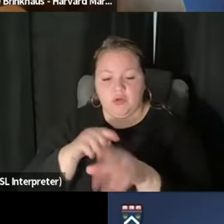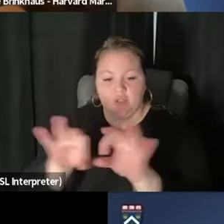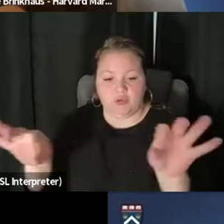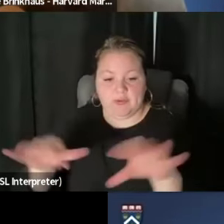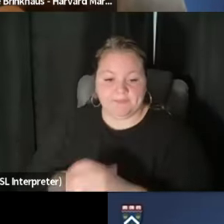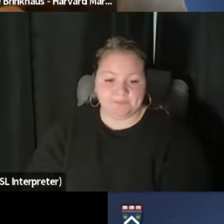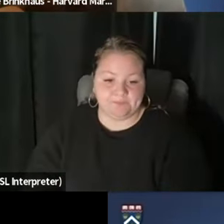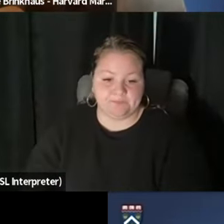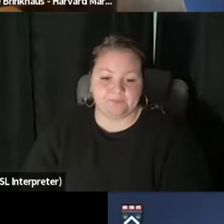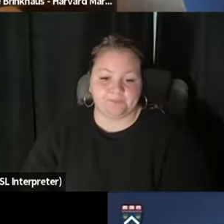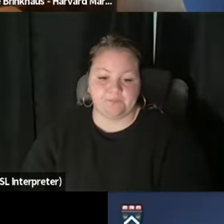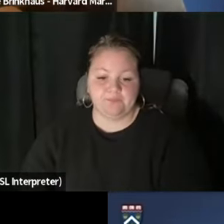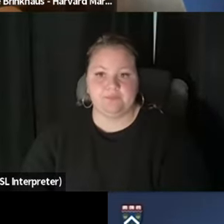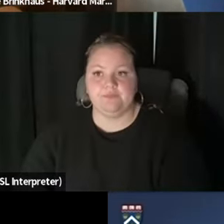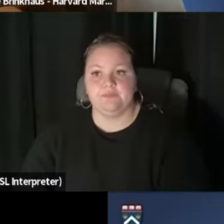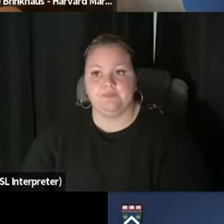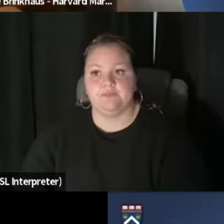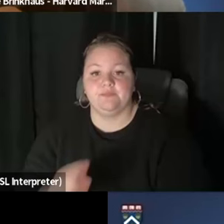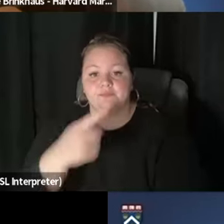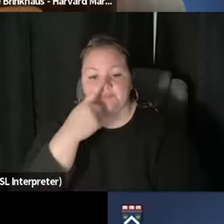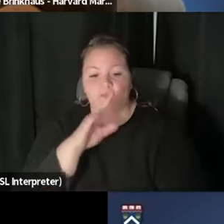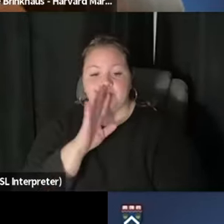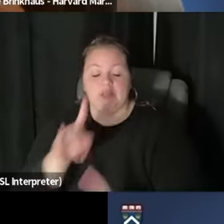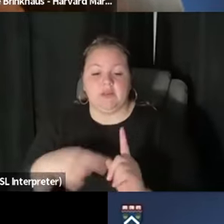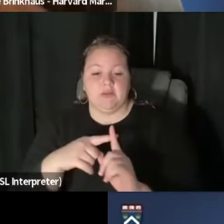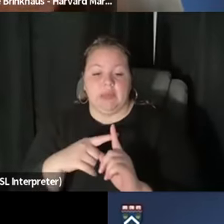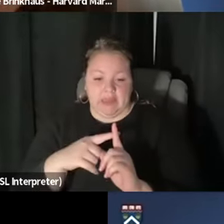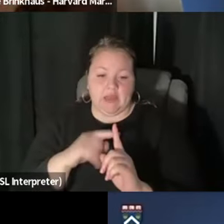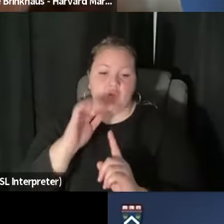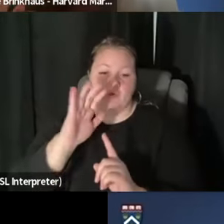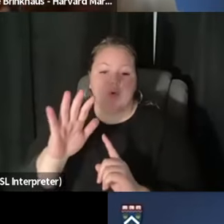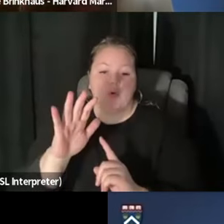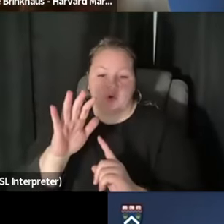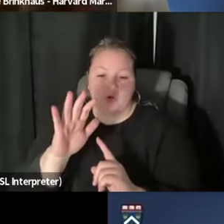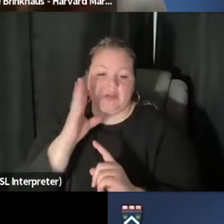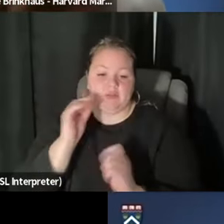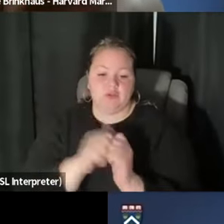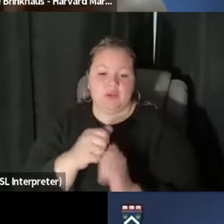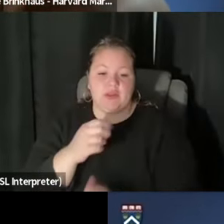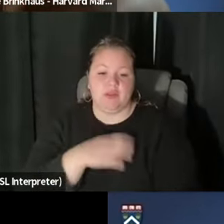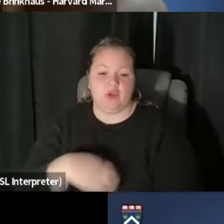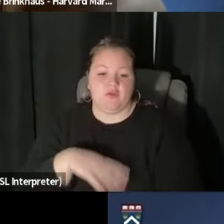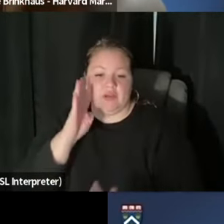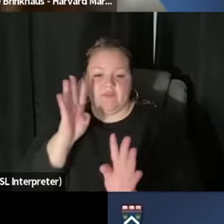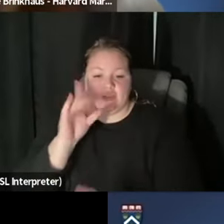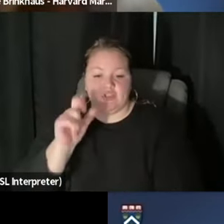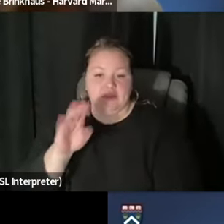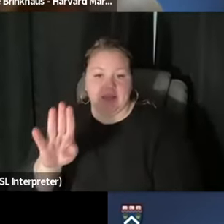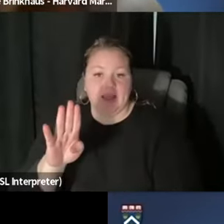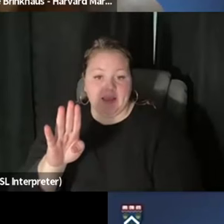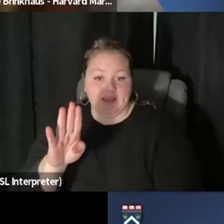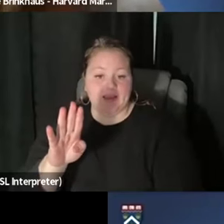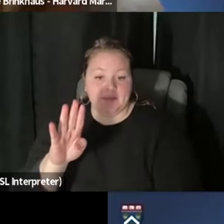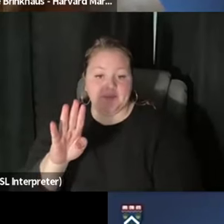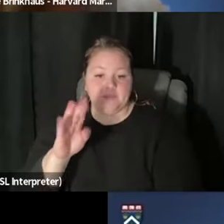us a bit more about your experience with the Harvard Innovation Labs, which is one of the opportunities Harvard Extension School students have access to while they're pursuing their